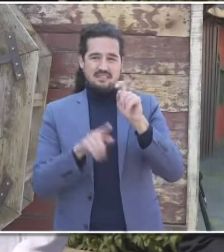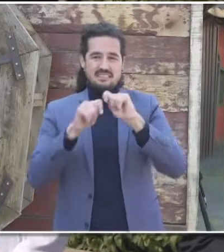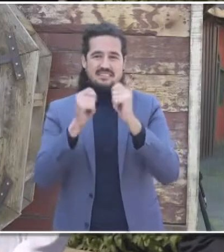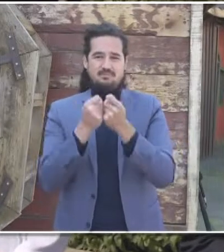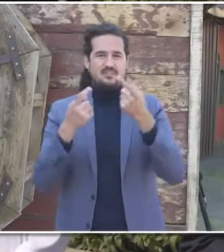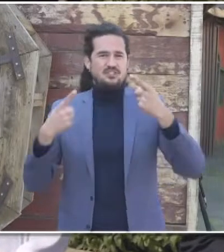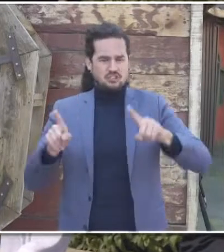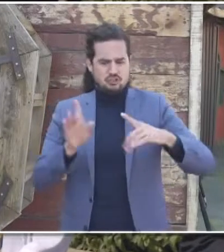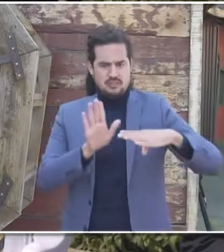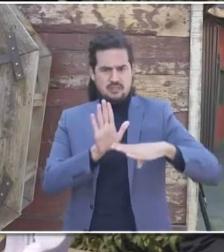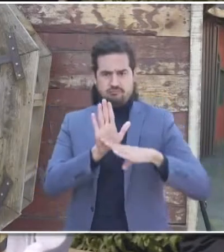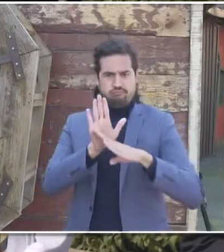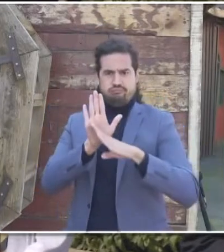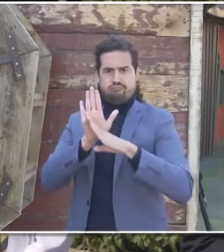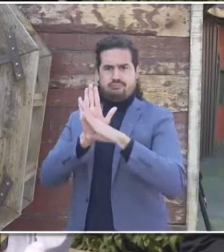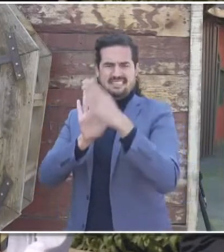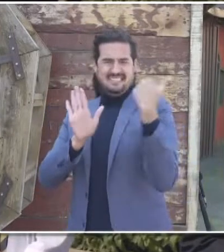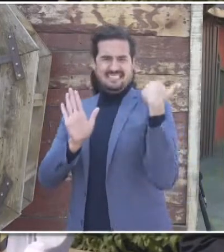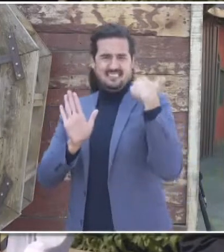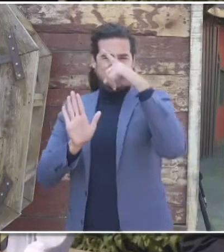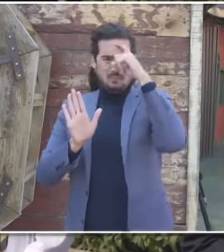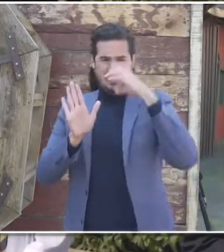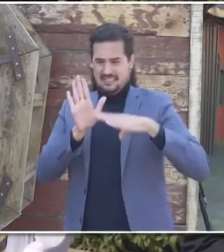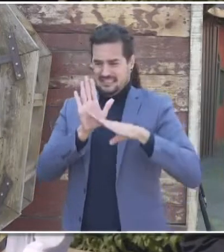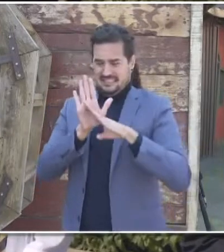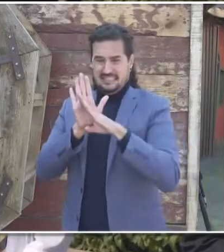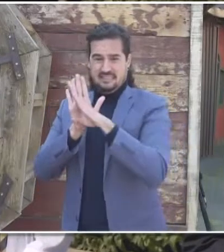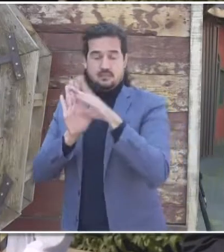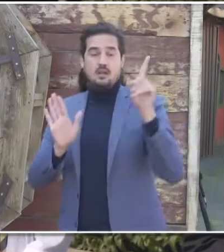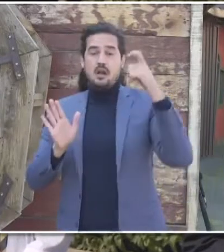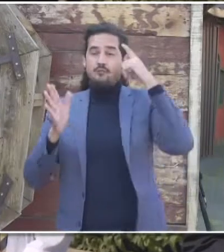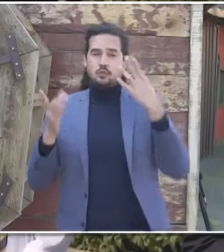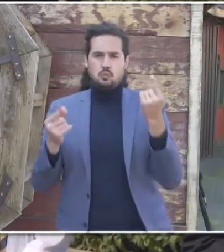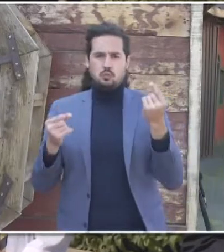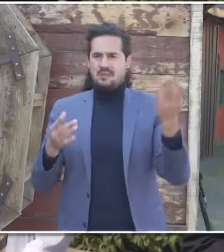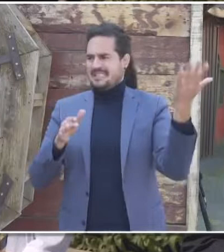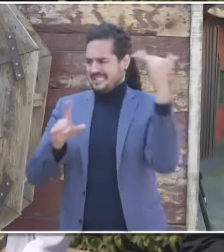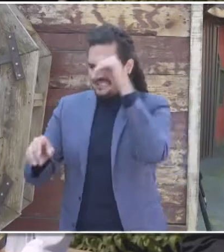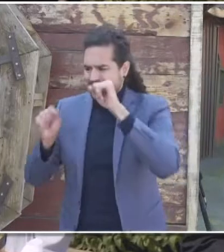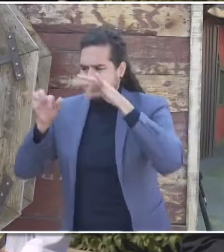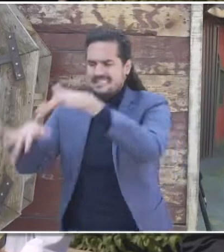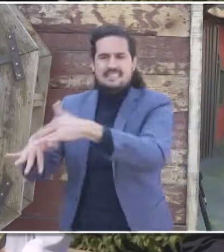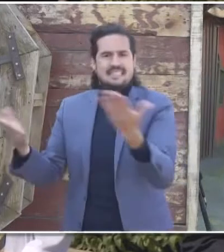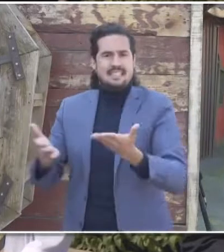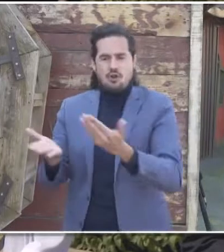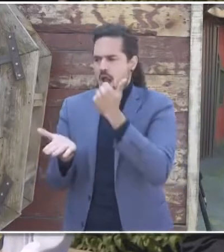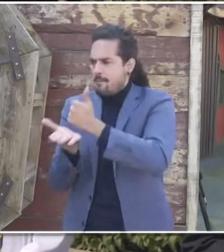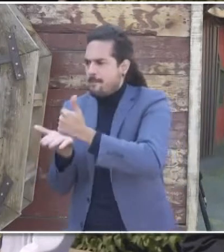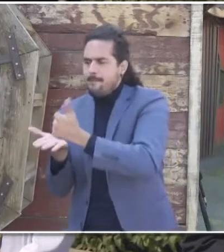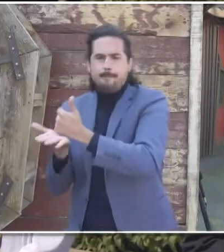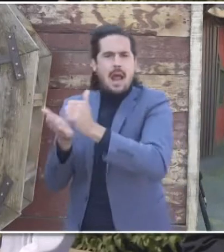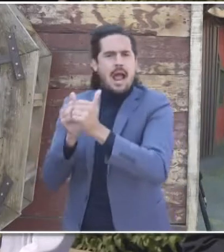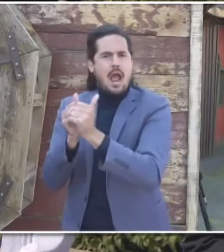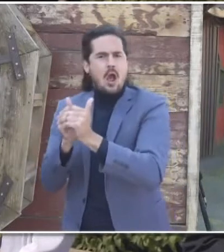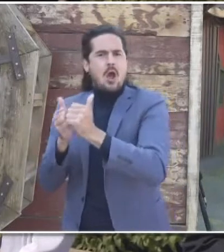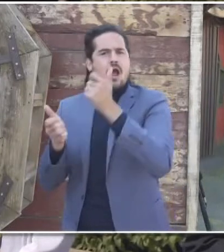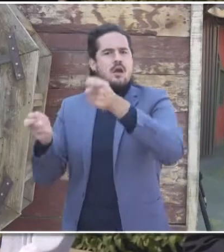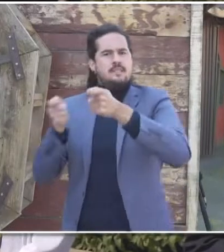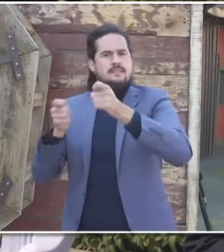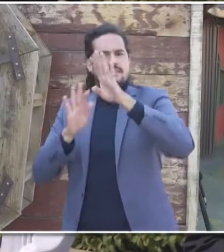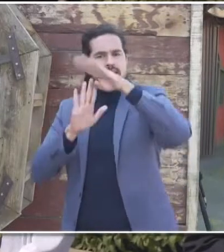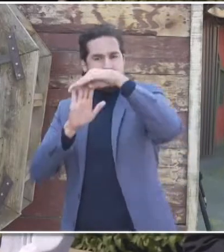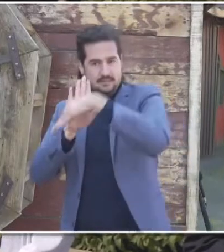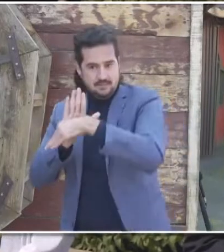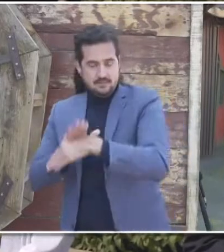summer. Similarly, he issued a stay-at-home order during our holidays, which helped to save thousands of